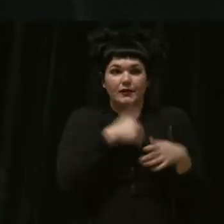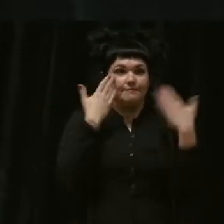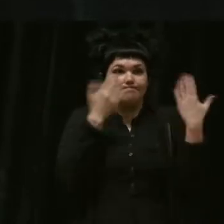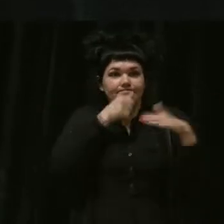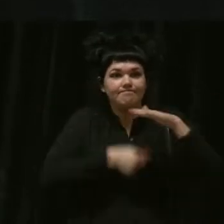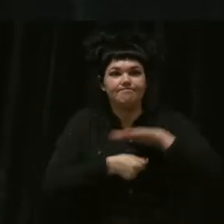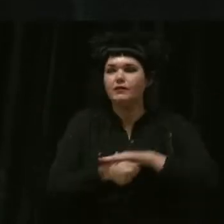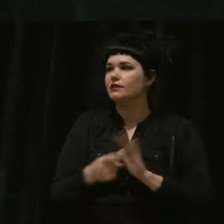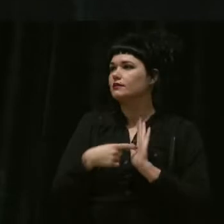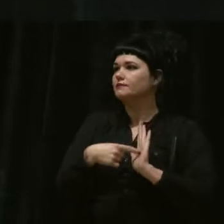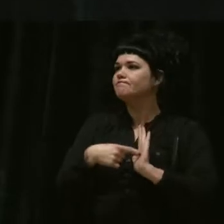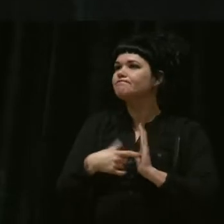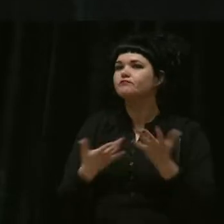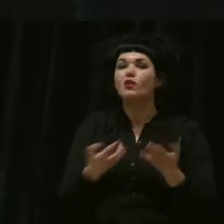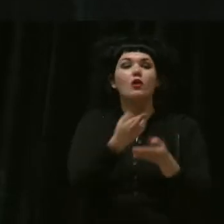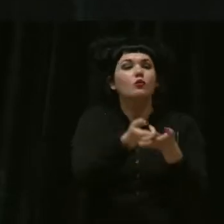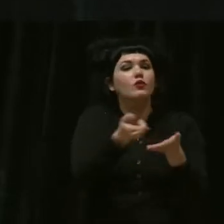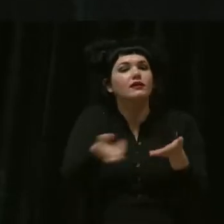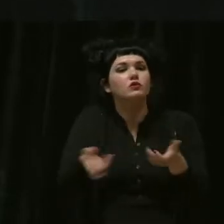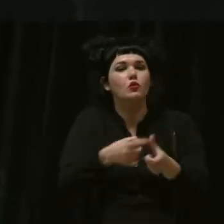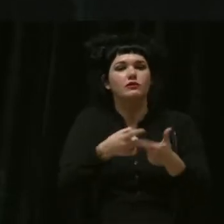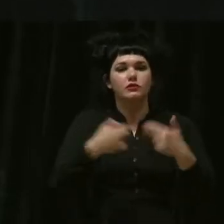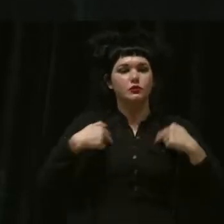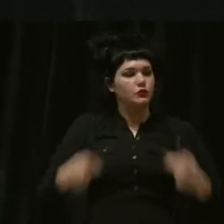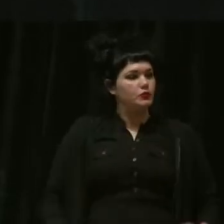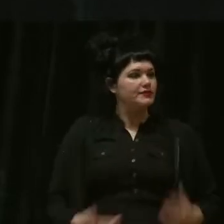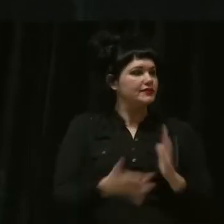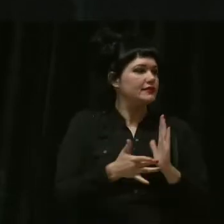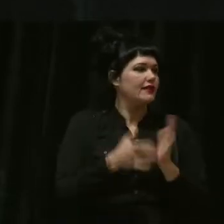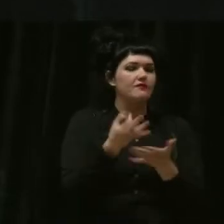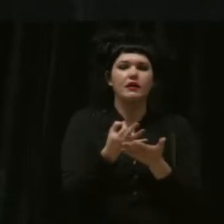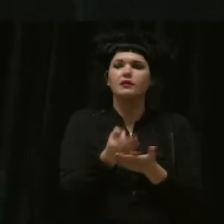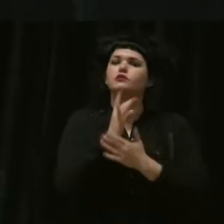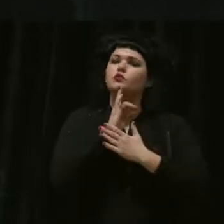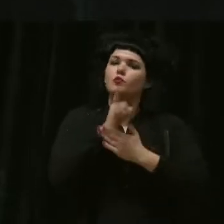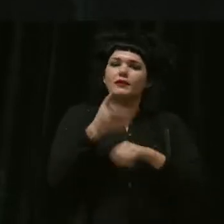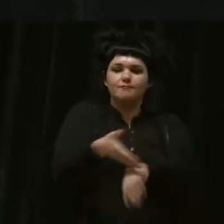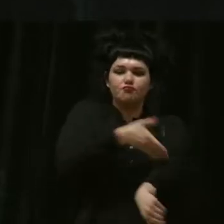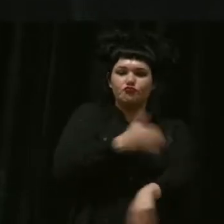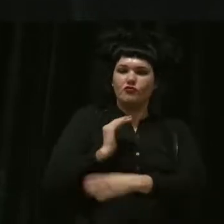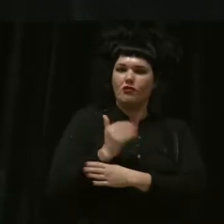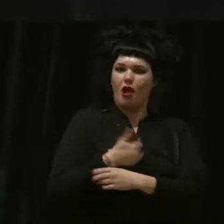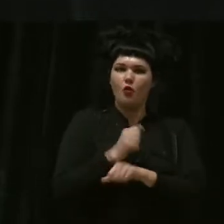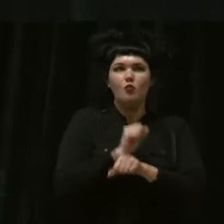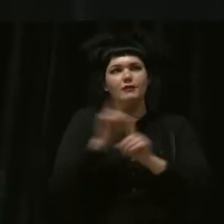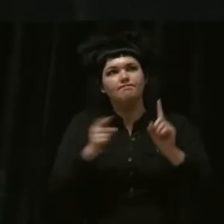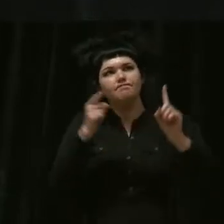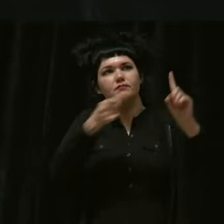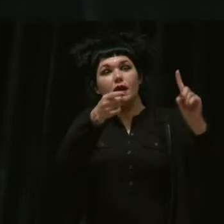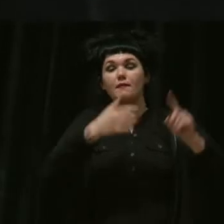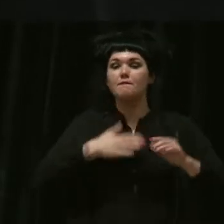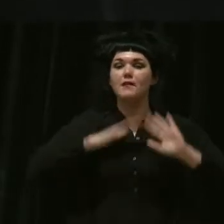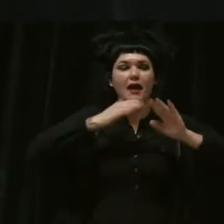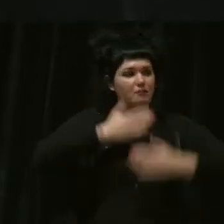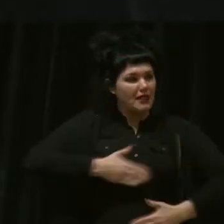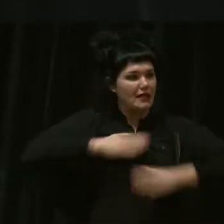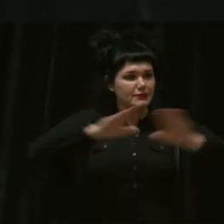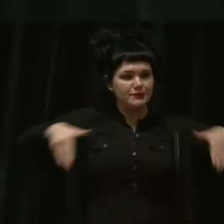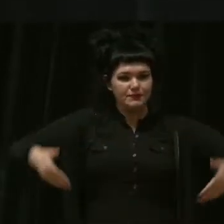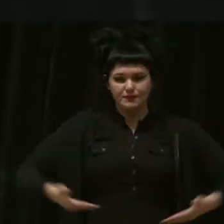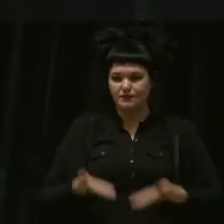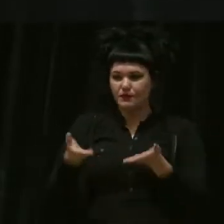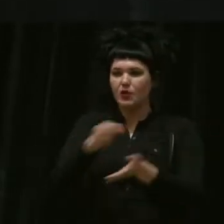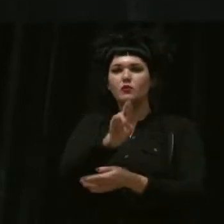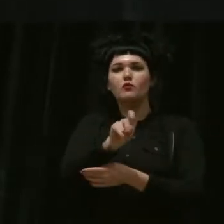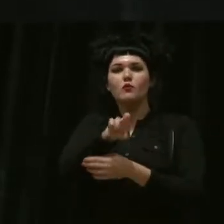of resources, human, technical, and financial, to really move this work forward. So it is my pleasure to bring to the stage Robert